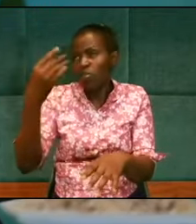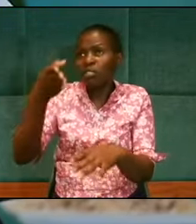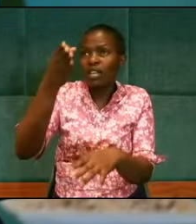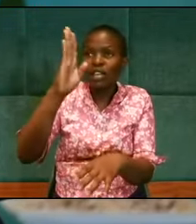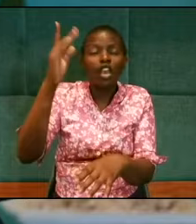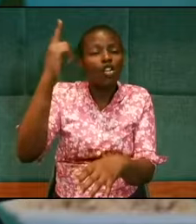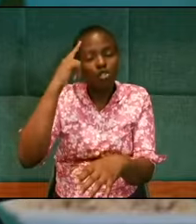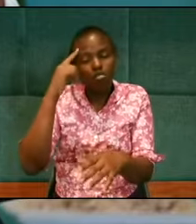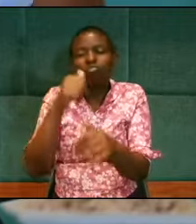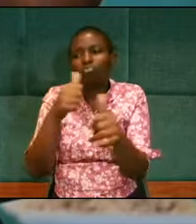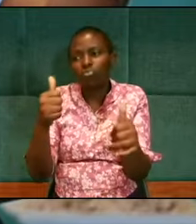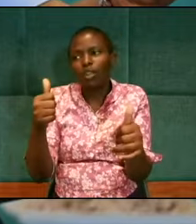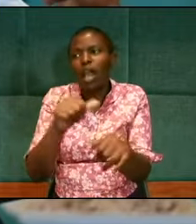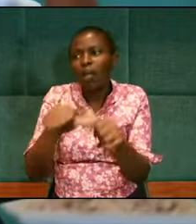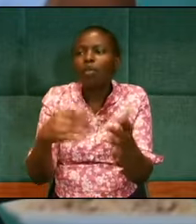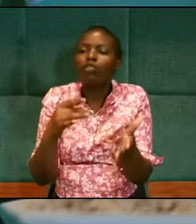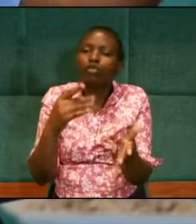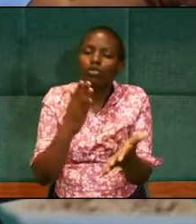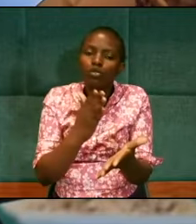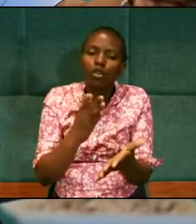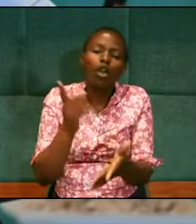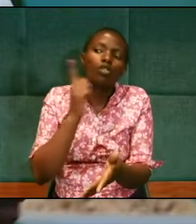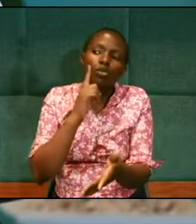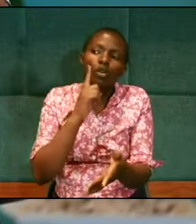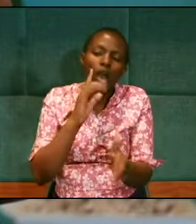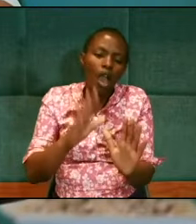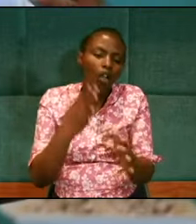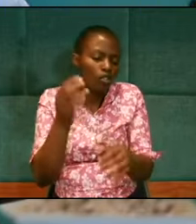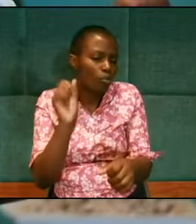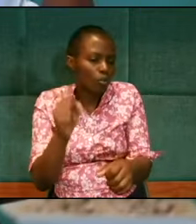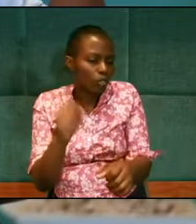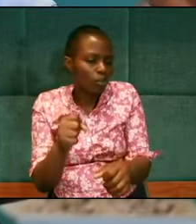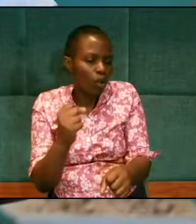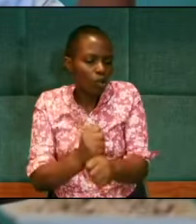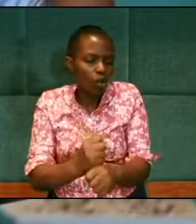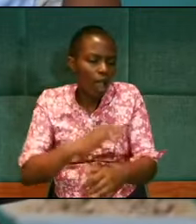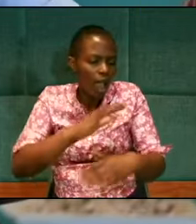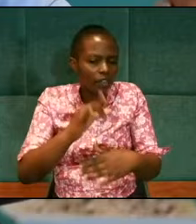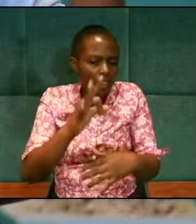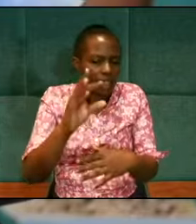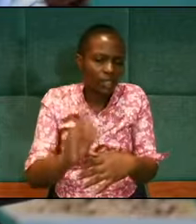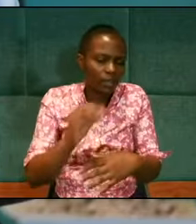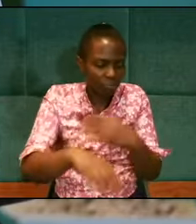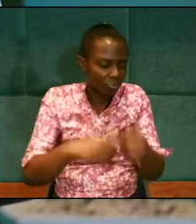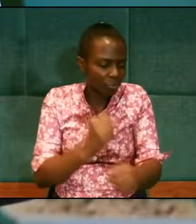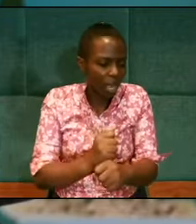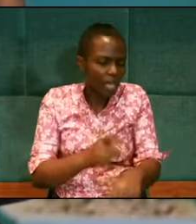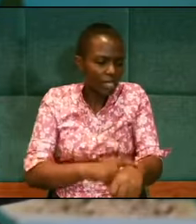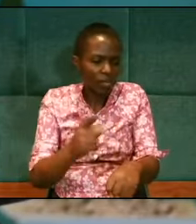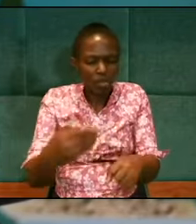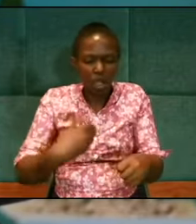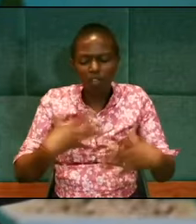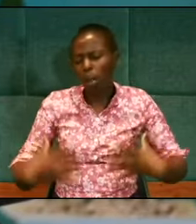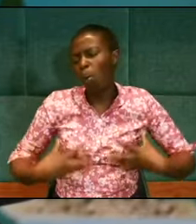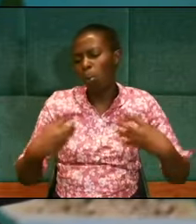change. He knows how he will react in 30 years, in 20 years, when he has access to power, wealth, opportunity.